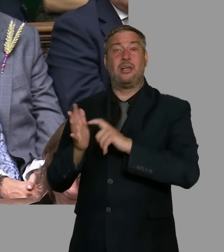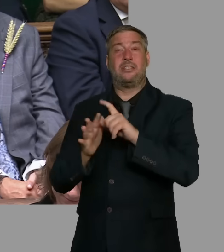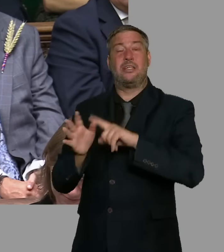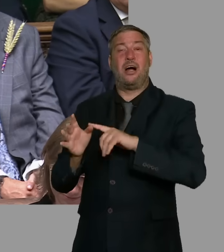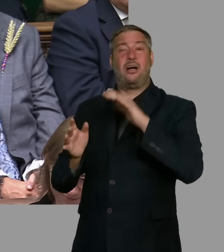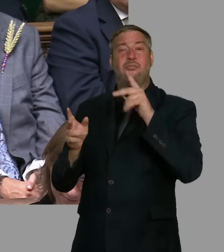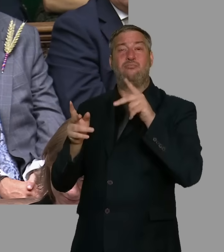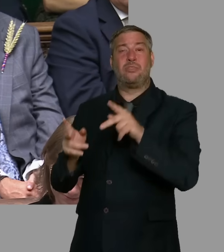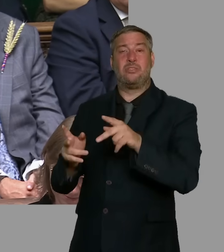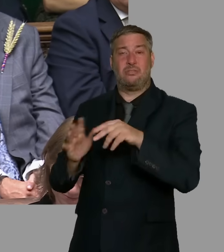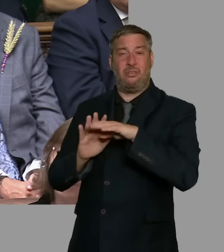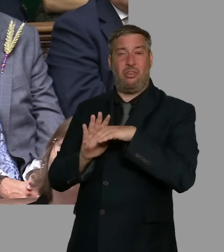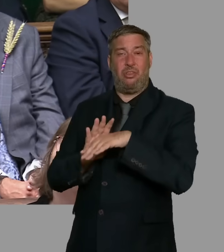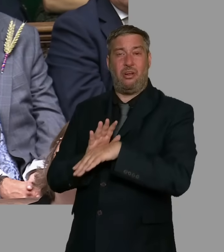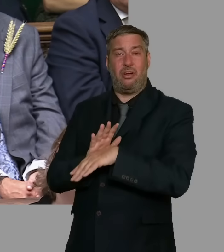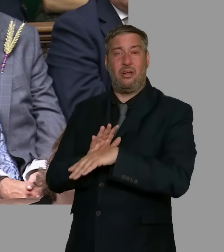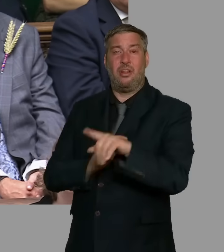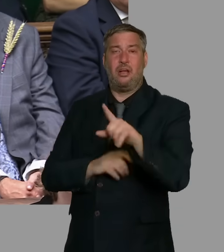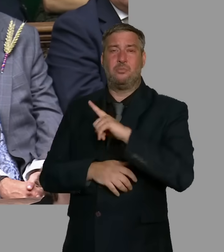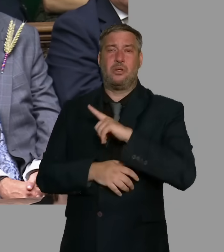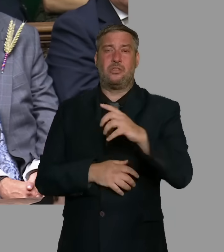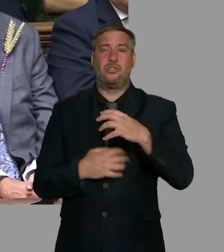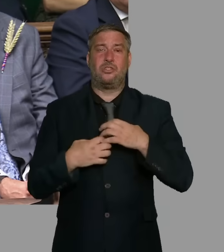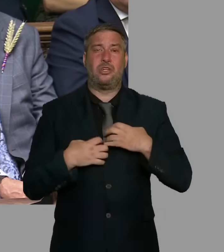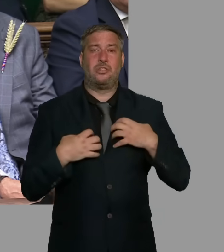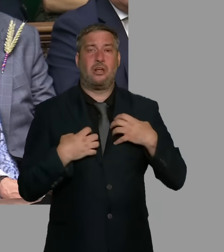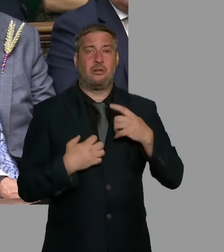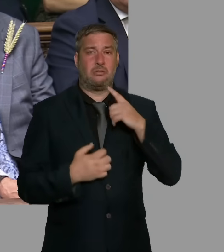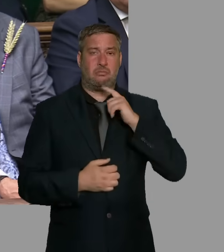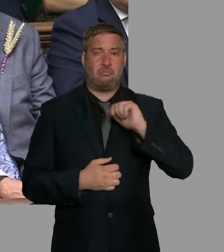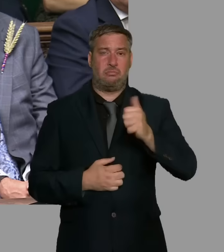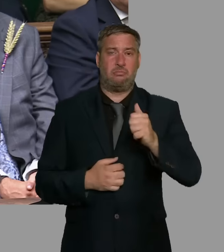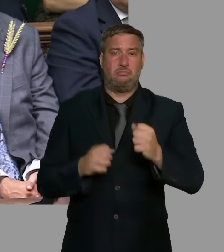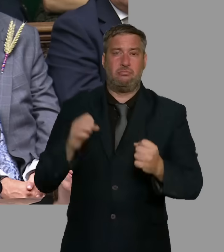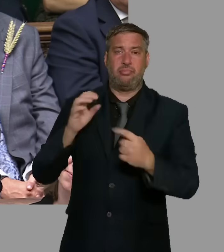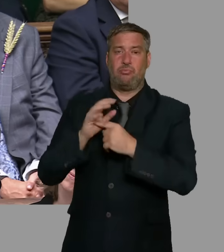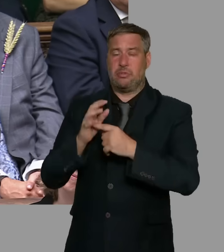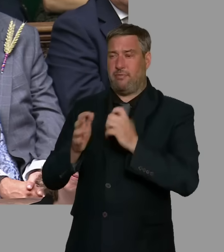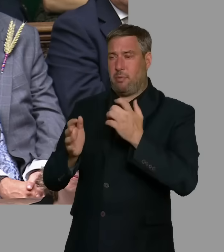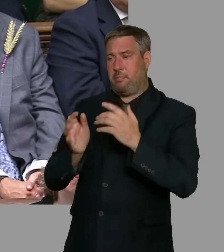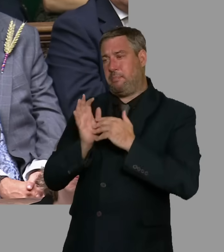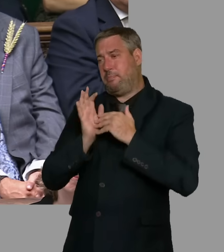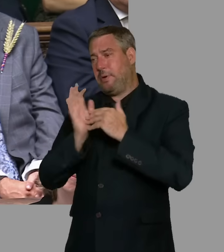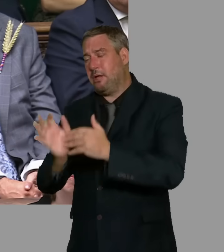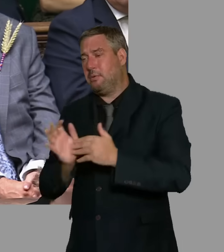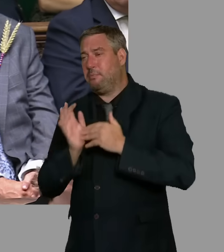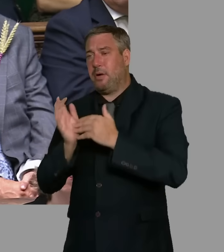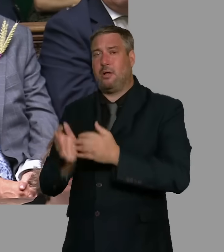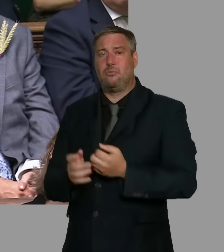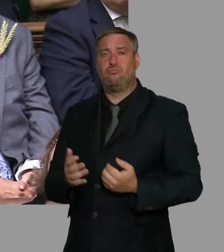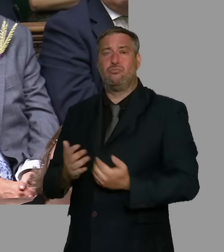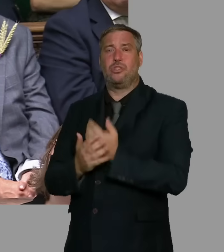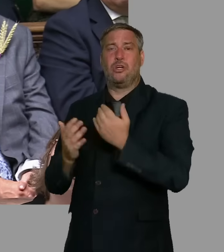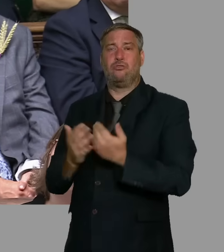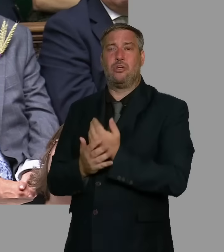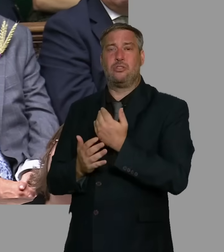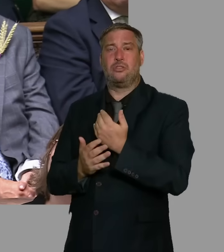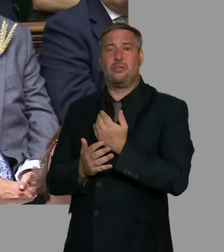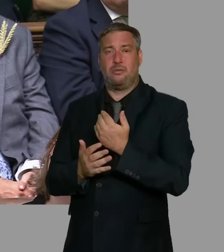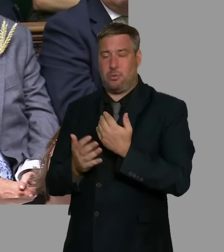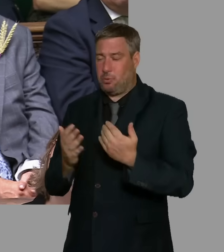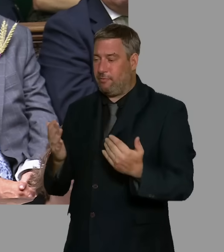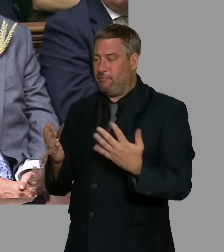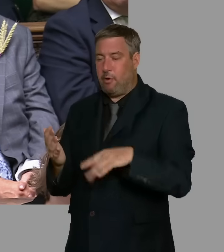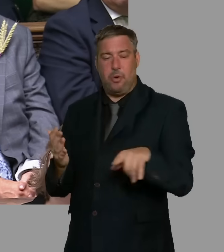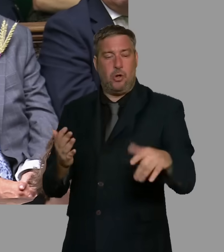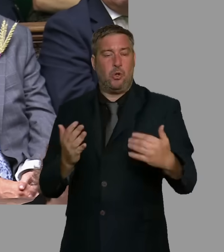Mission Fund to build on the enormous potential of our town and beautiful seafront. Does the Prime Minister agree that investment over